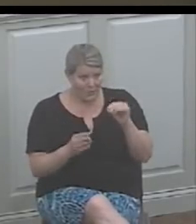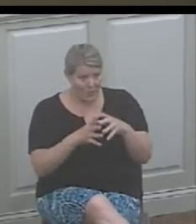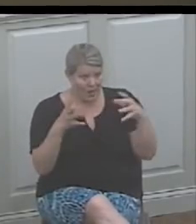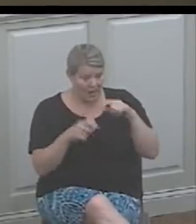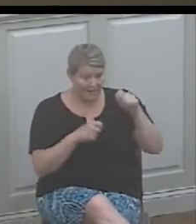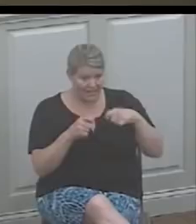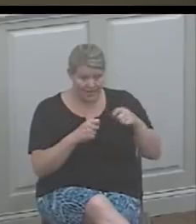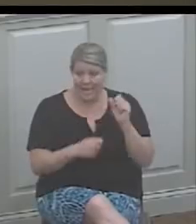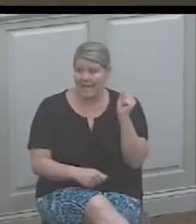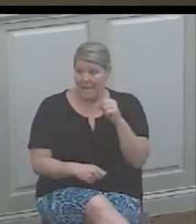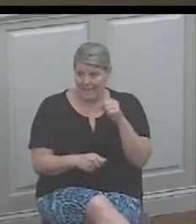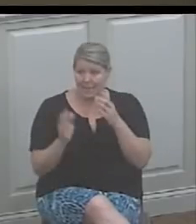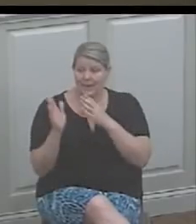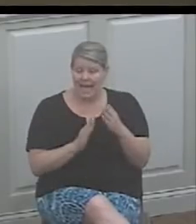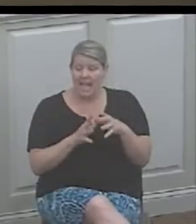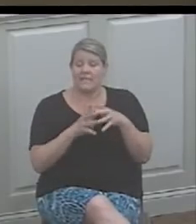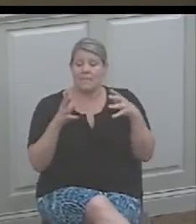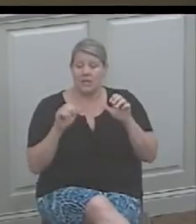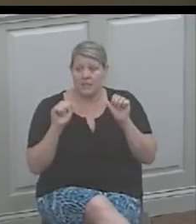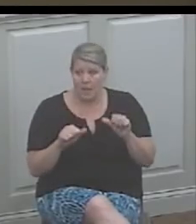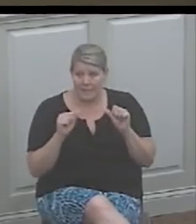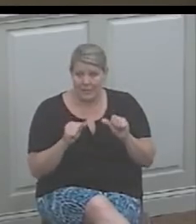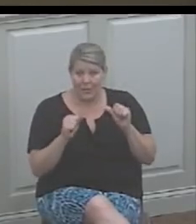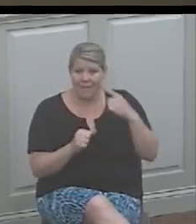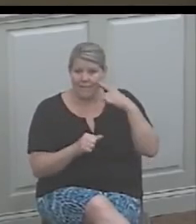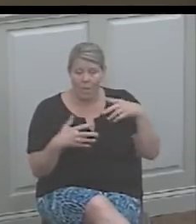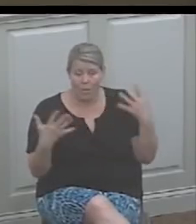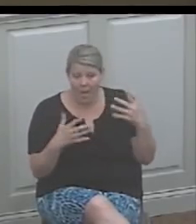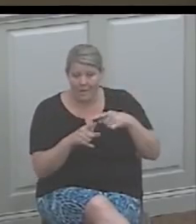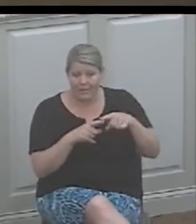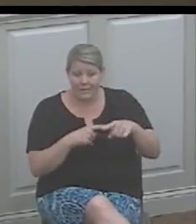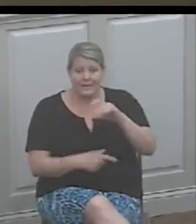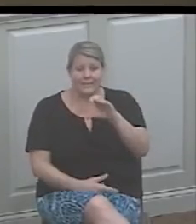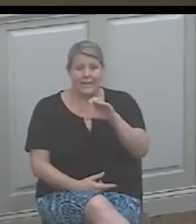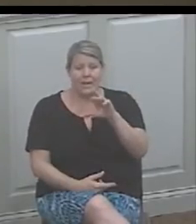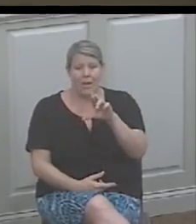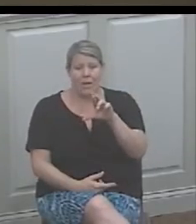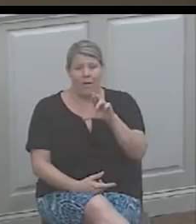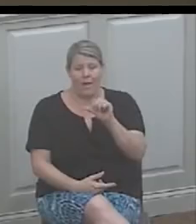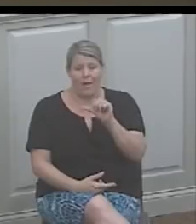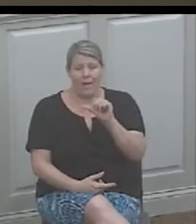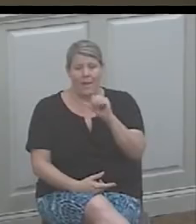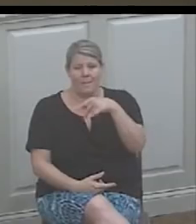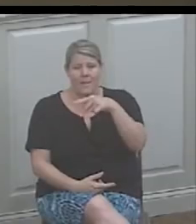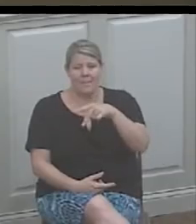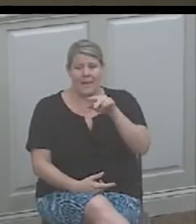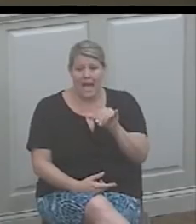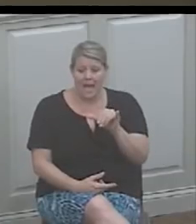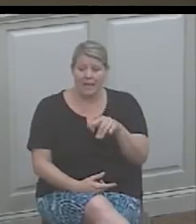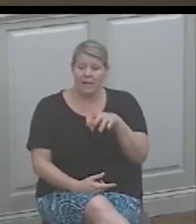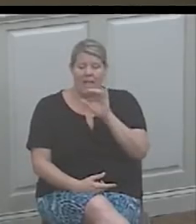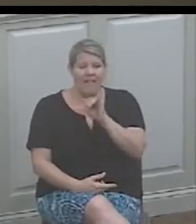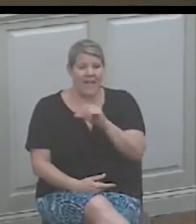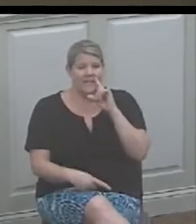as possible. What kind? Crappie. Okay. This may come in handy. This is a